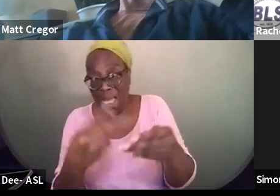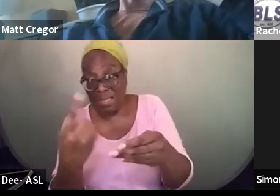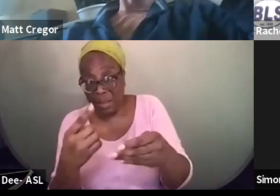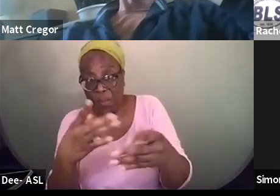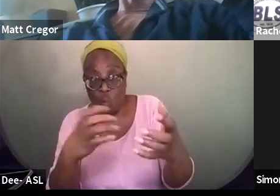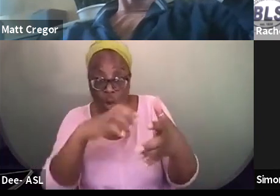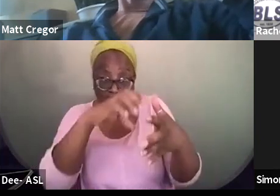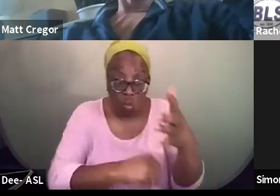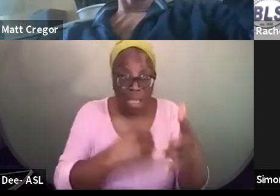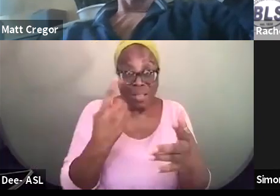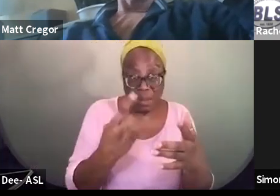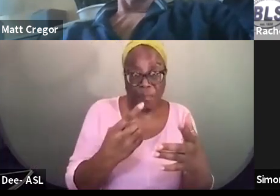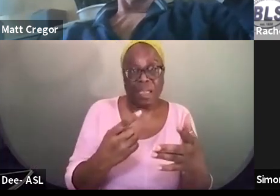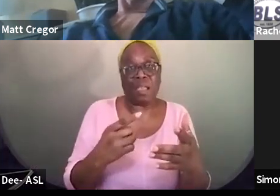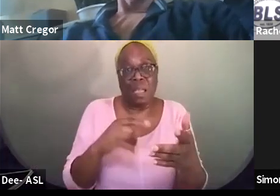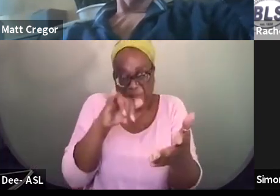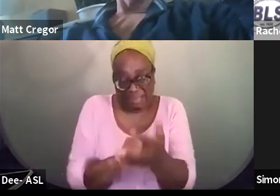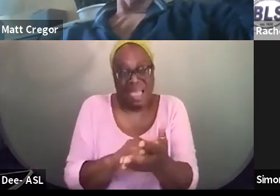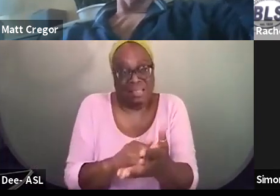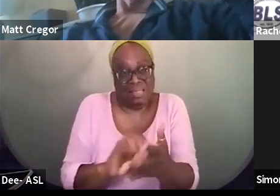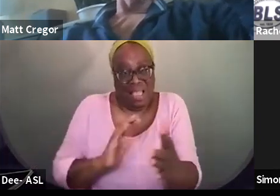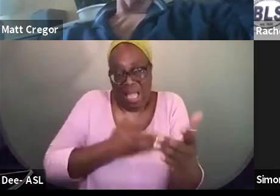have landed in terms of